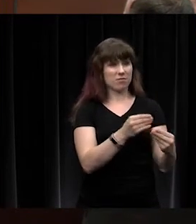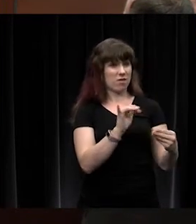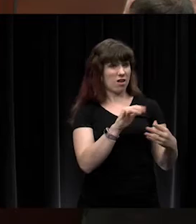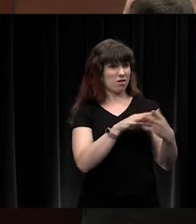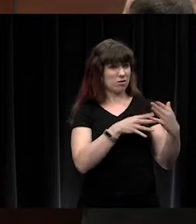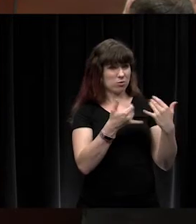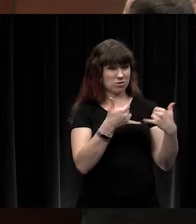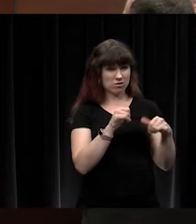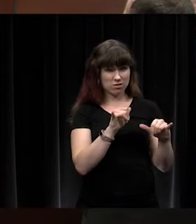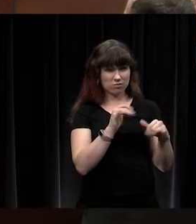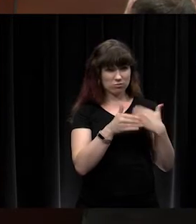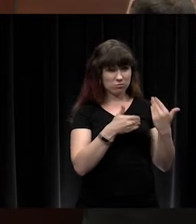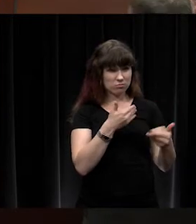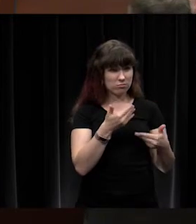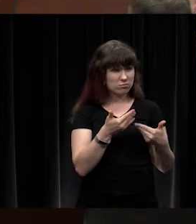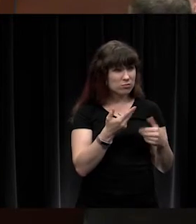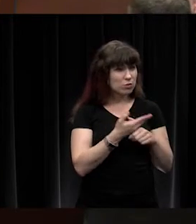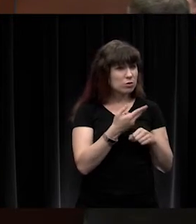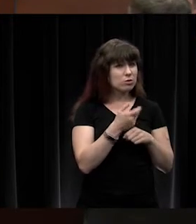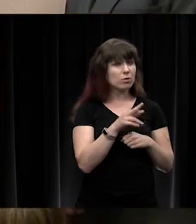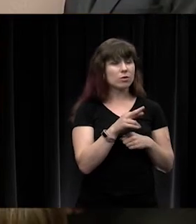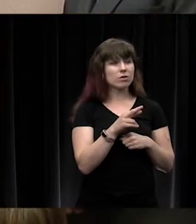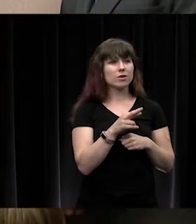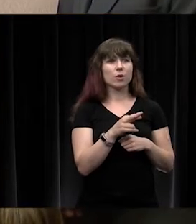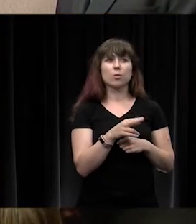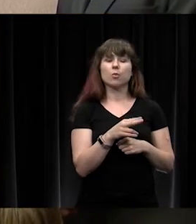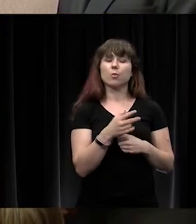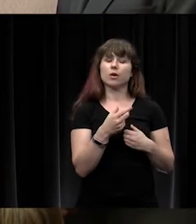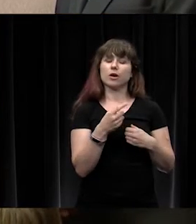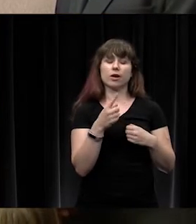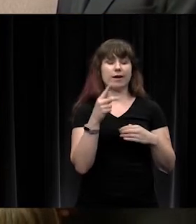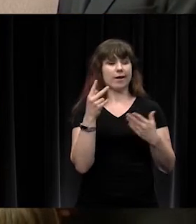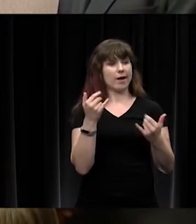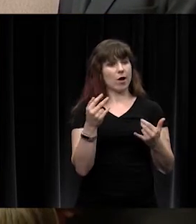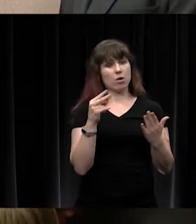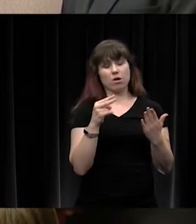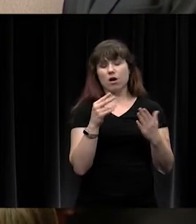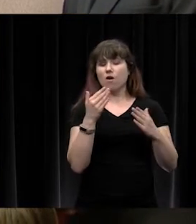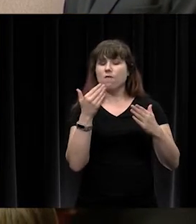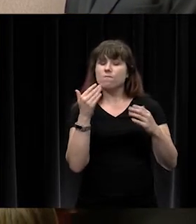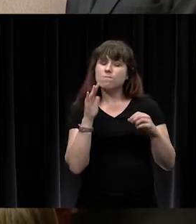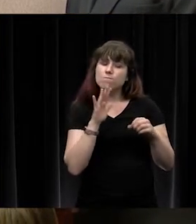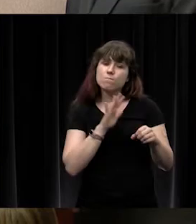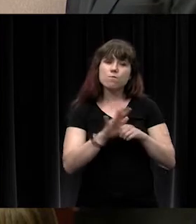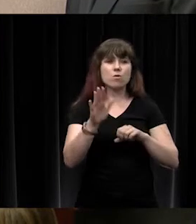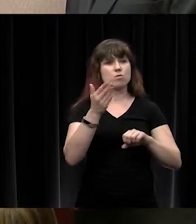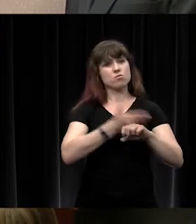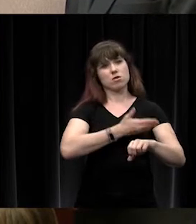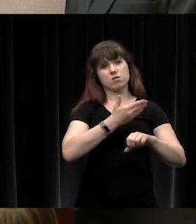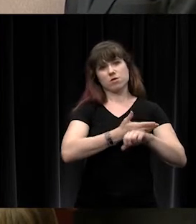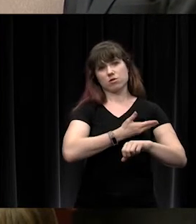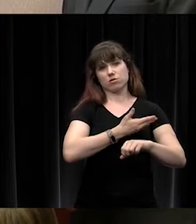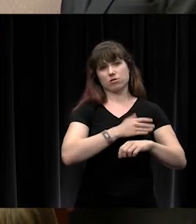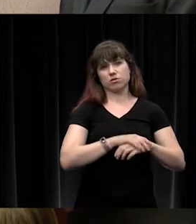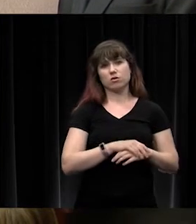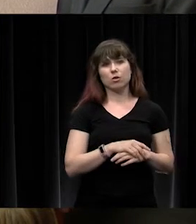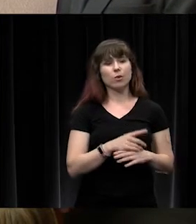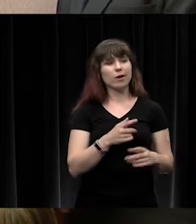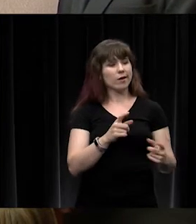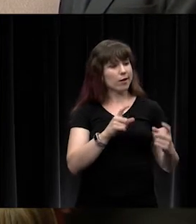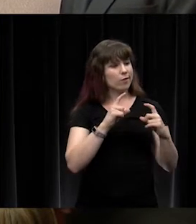that standpoint, or we're looking at full renovation at this point. With passage of bond 2016, it gave us the additional